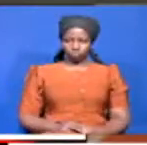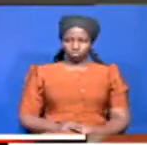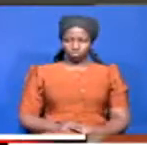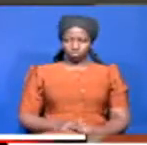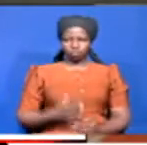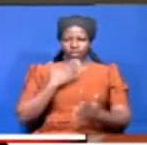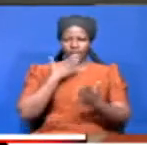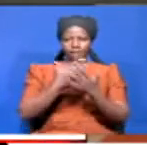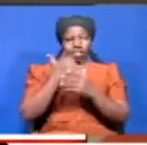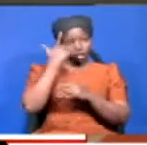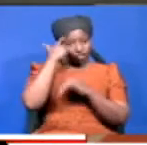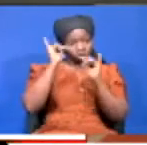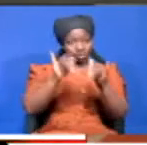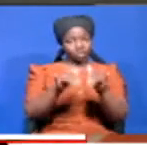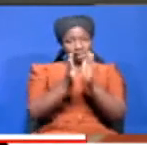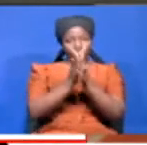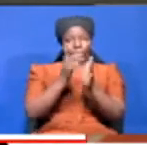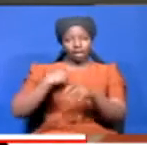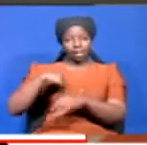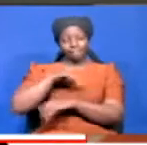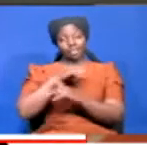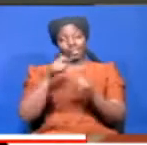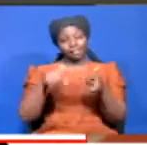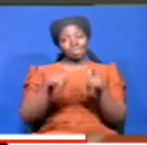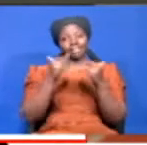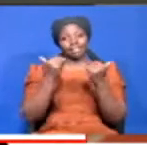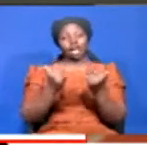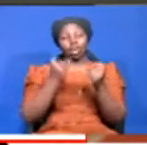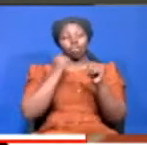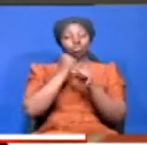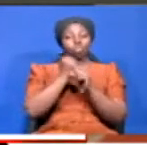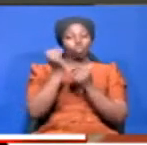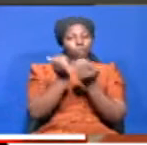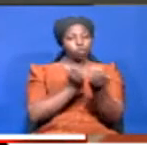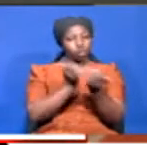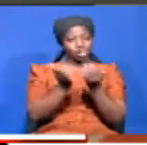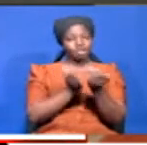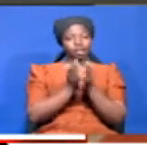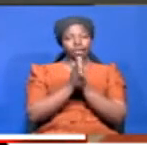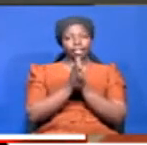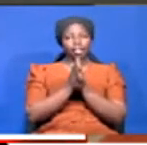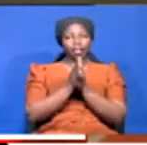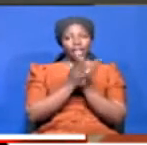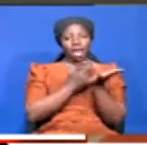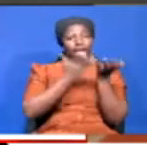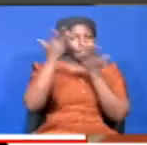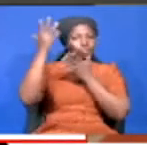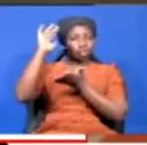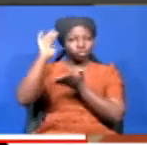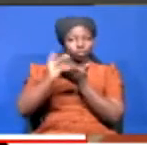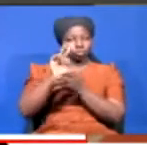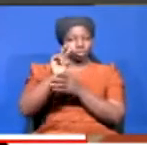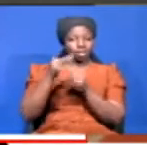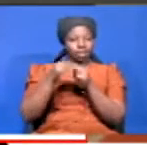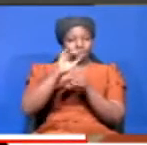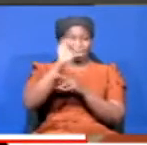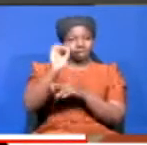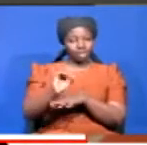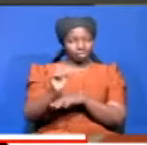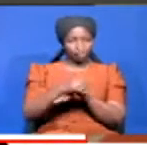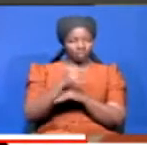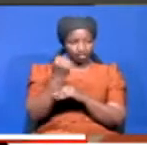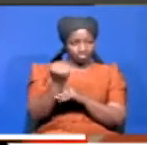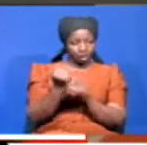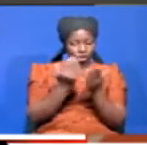Thank you for staying with us. Let's now talk business. Tea exports reduced 28% in the month of May as compared to the